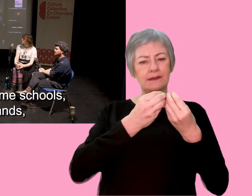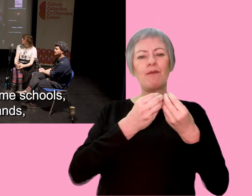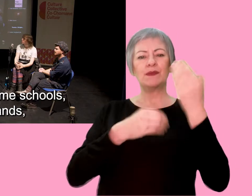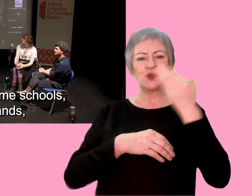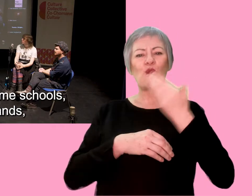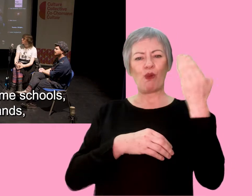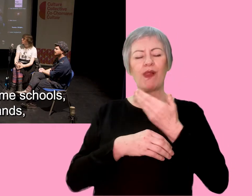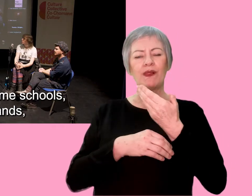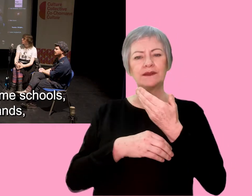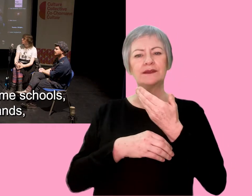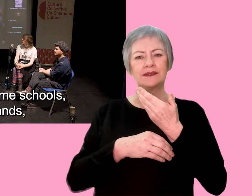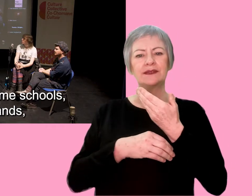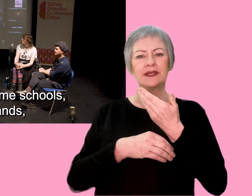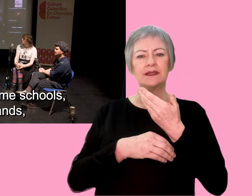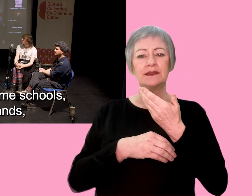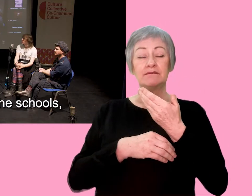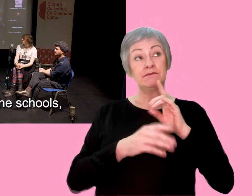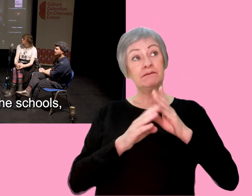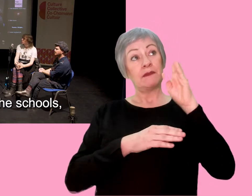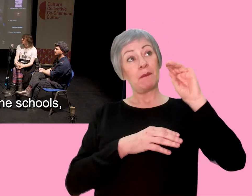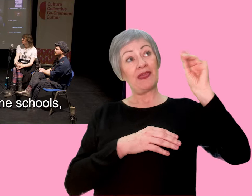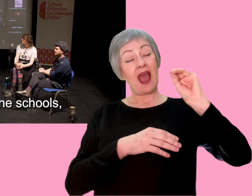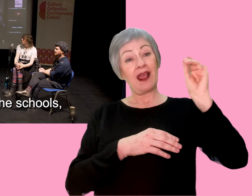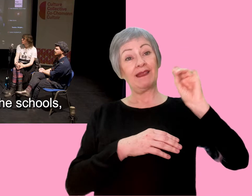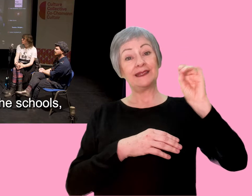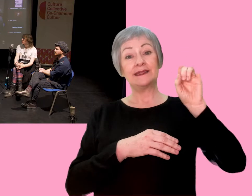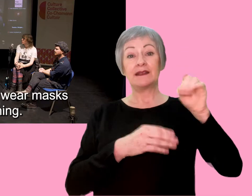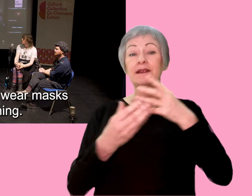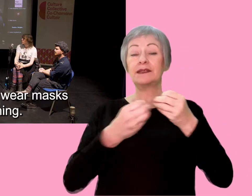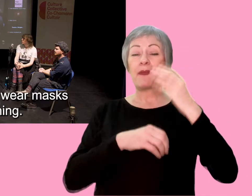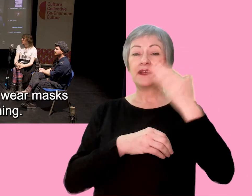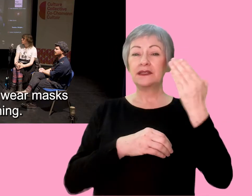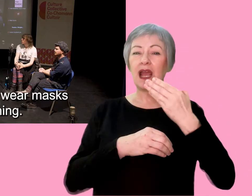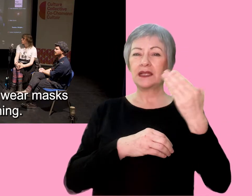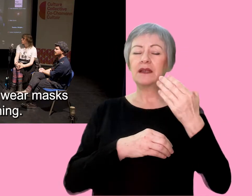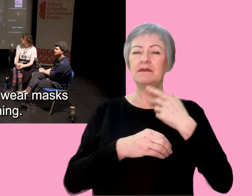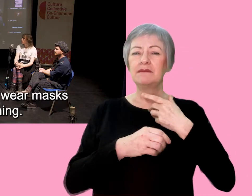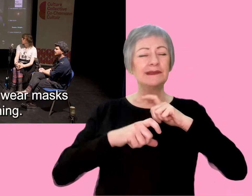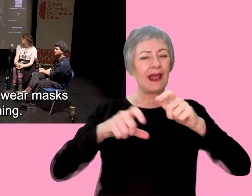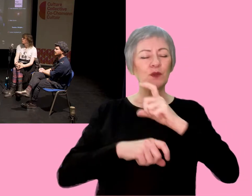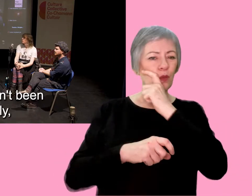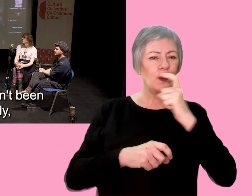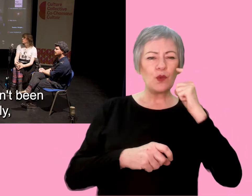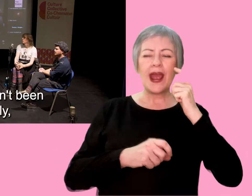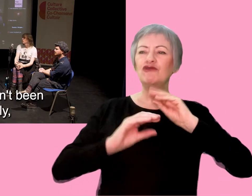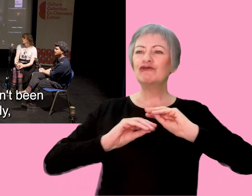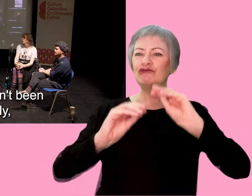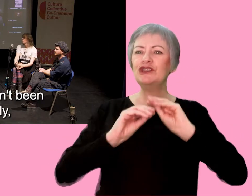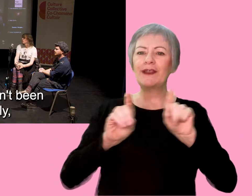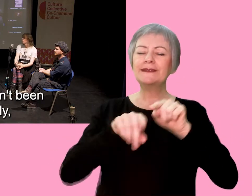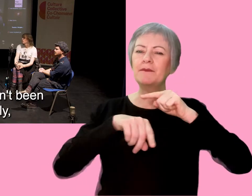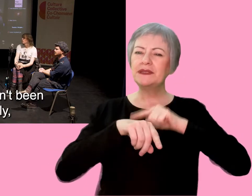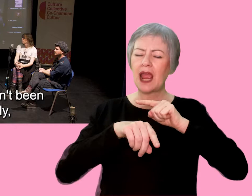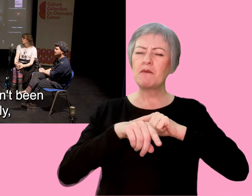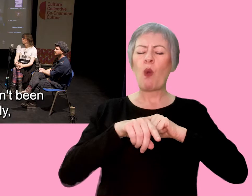schools, so up in the Highlands, we still have in some of the schools, most of the schools, you still have to wear masks when you're teaching. So I found that